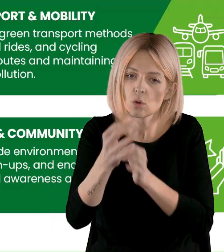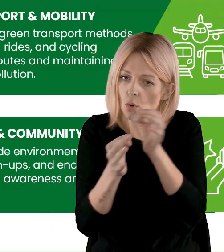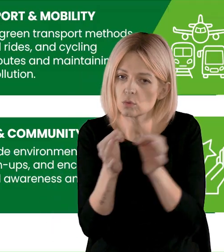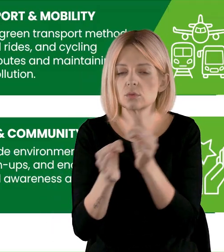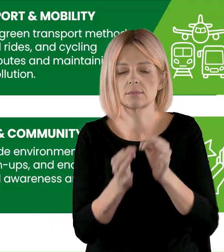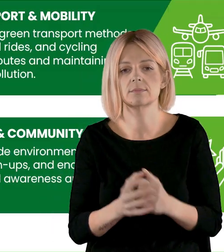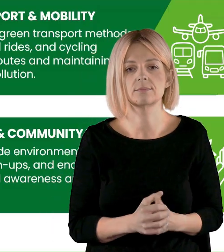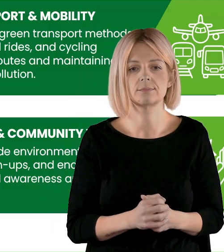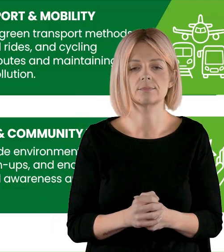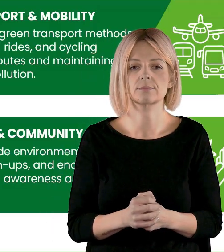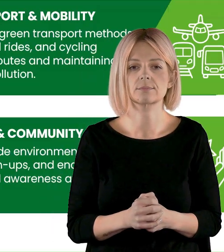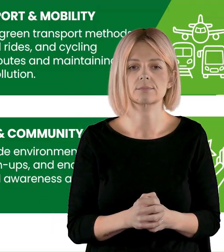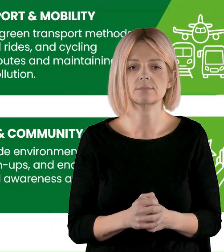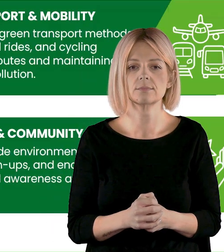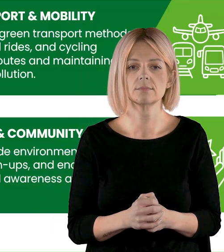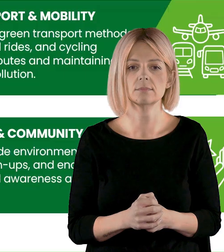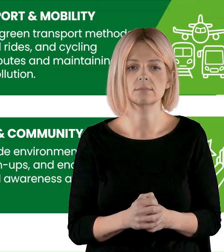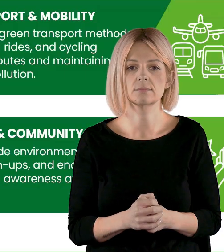installation and